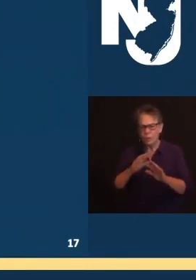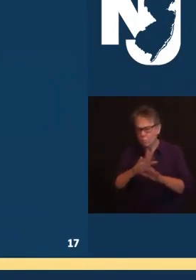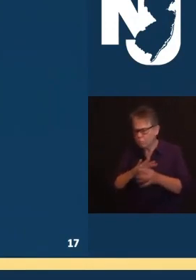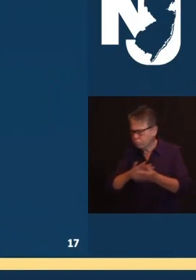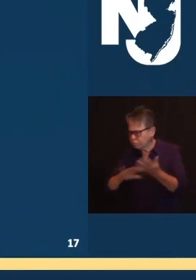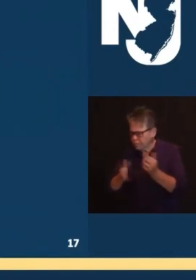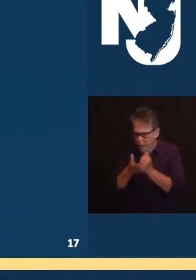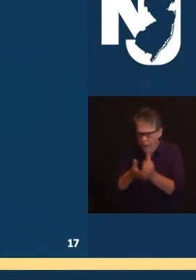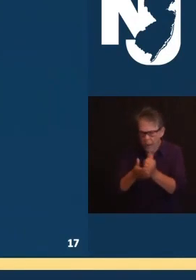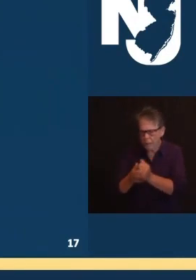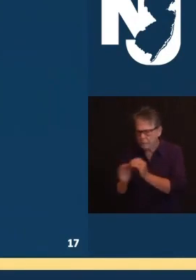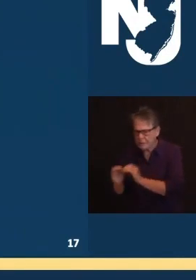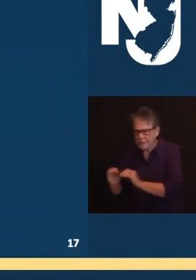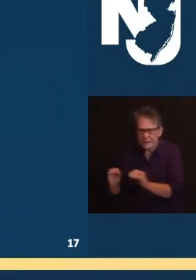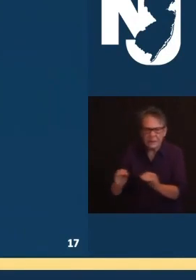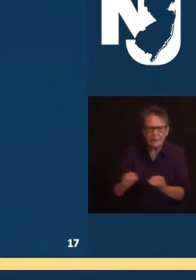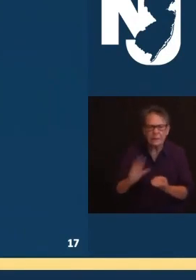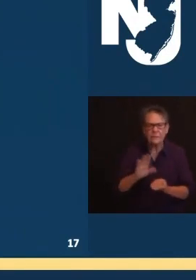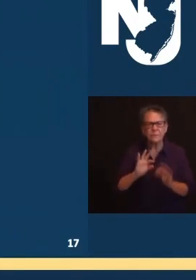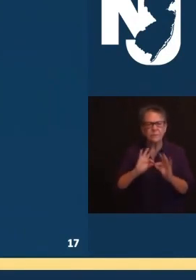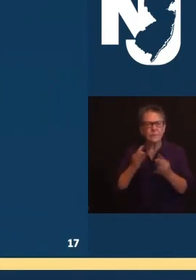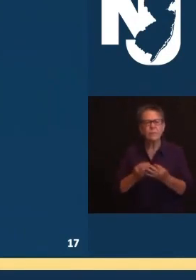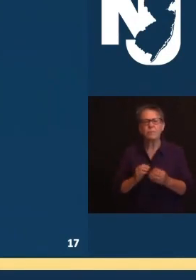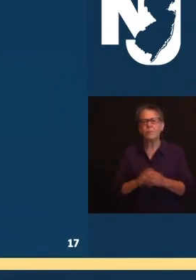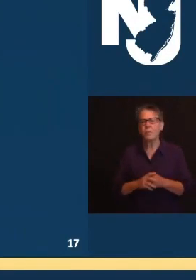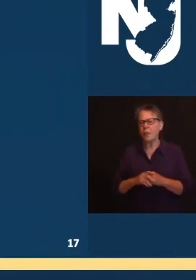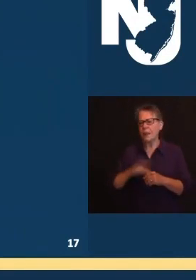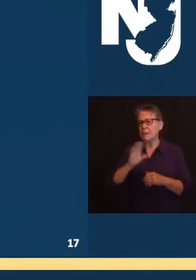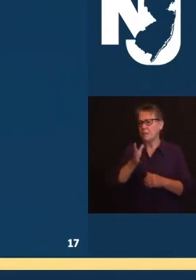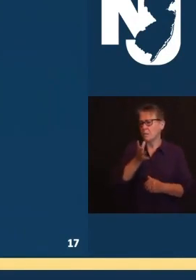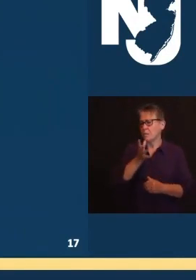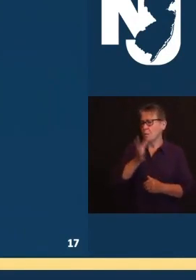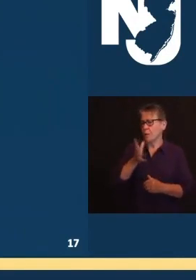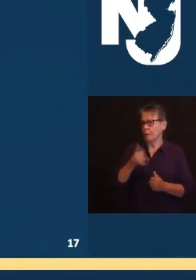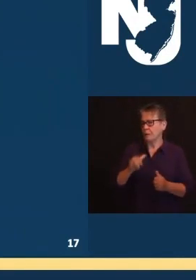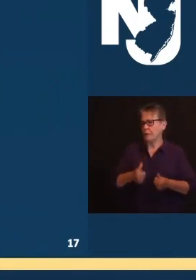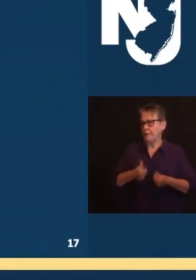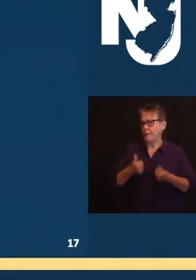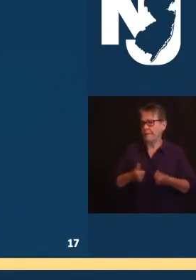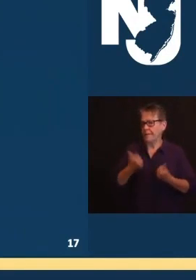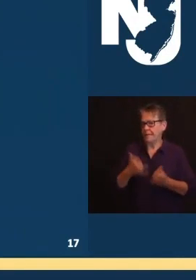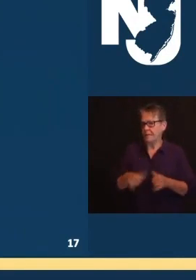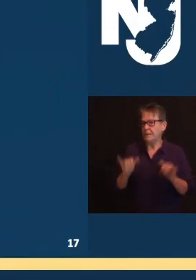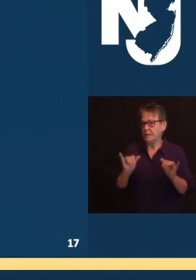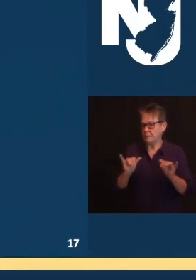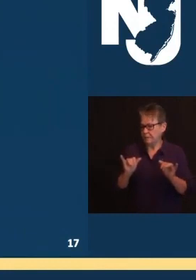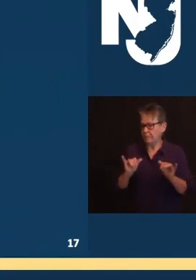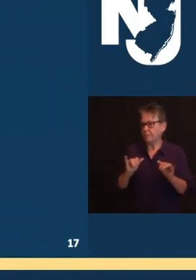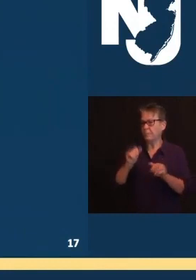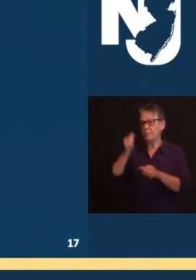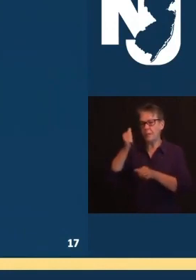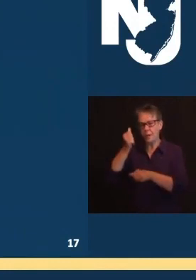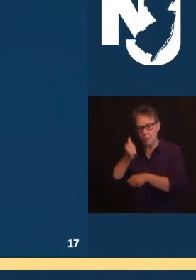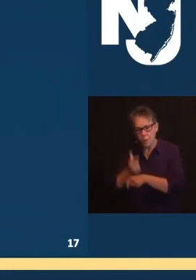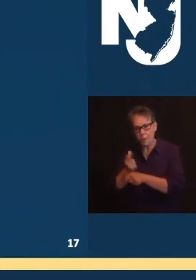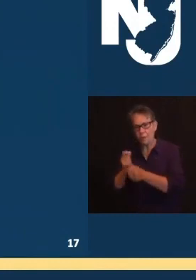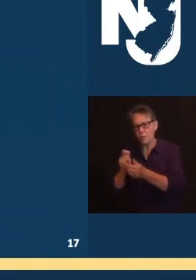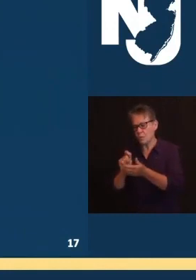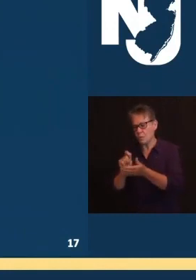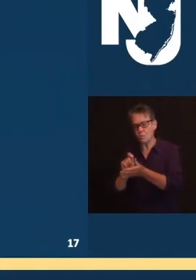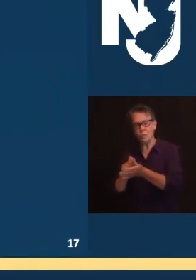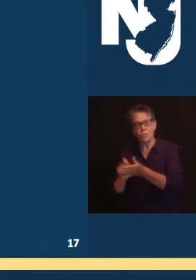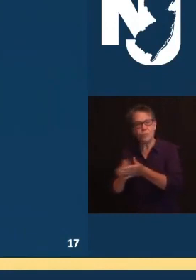behind his grandmother Roselle, as well as his brother and writing partner, a star in his own right, saxophonist Antoine